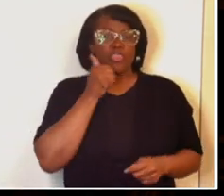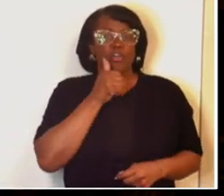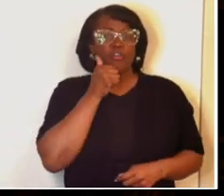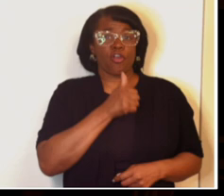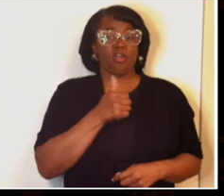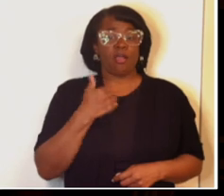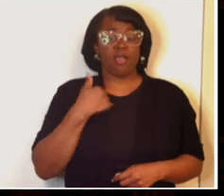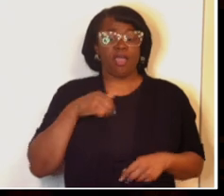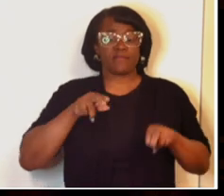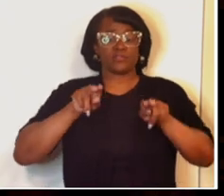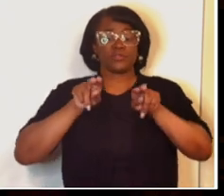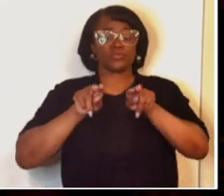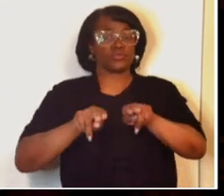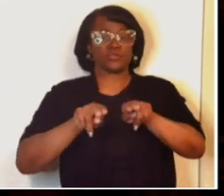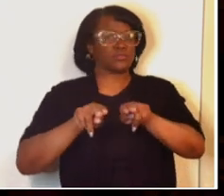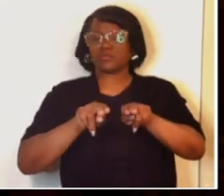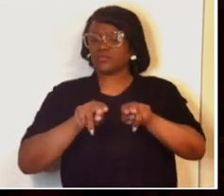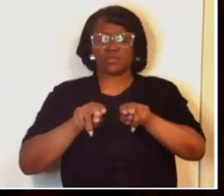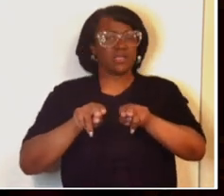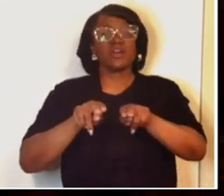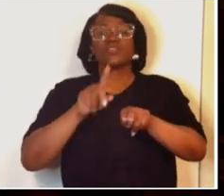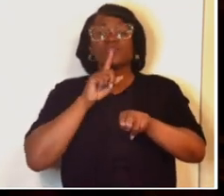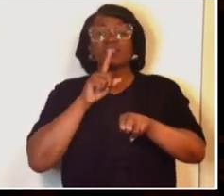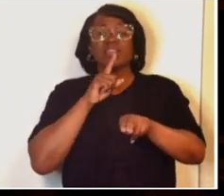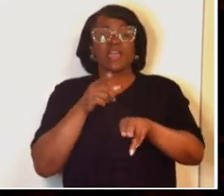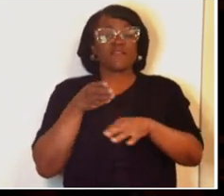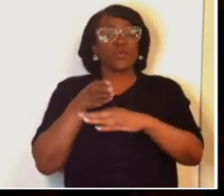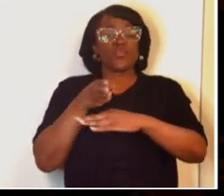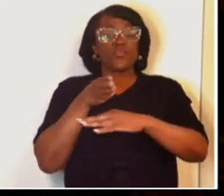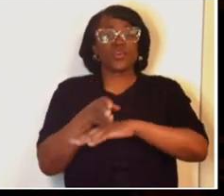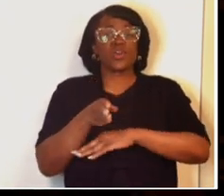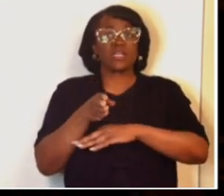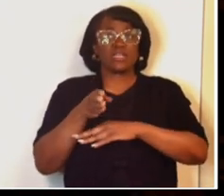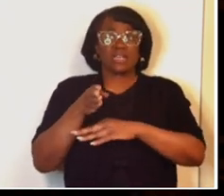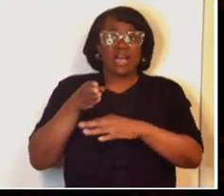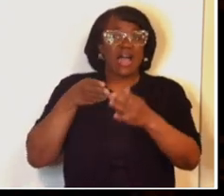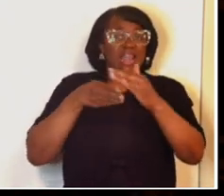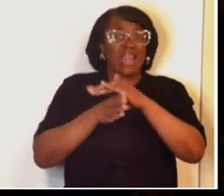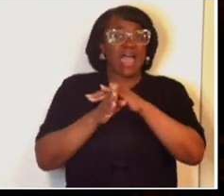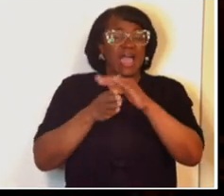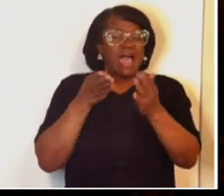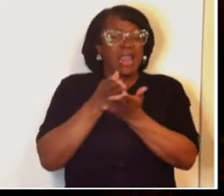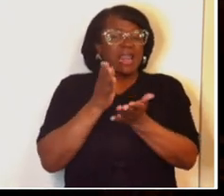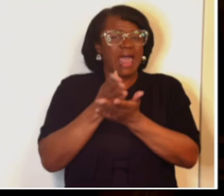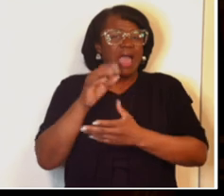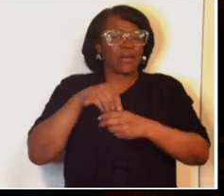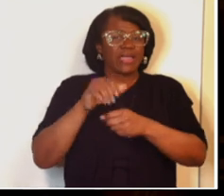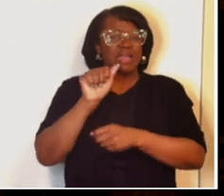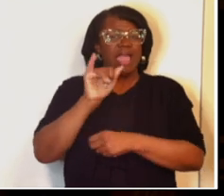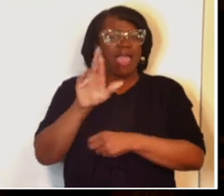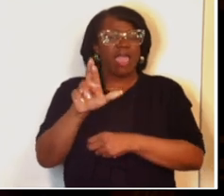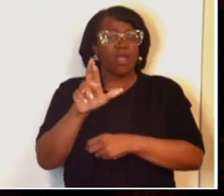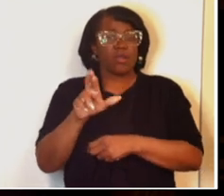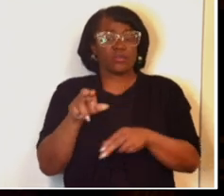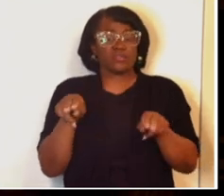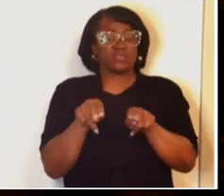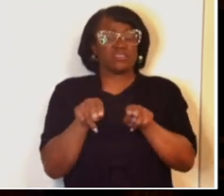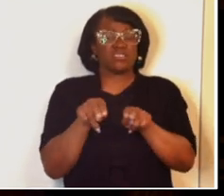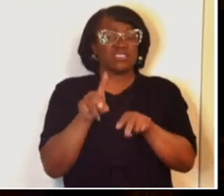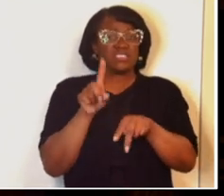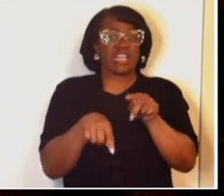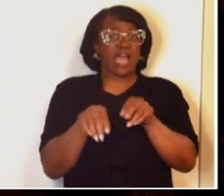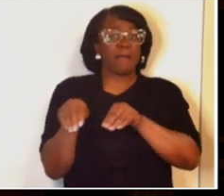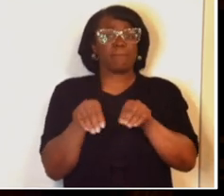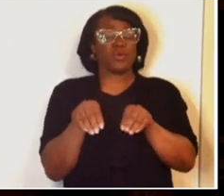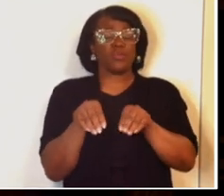lying side by side and slats that let in plenty of air, the quarters were so tight she couldn't change positions.